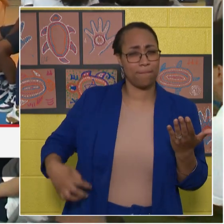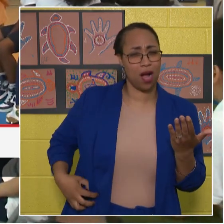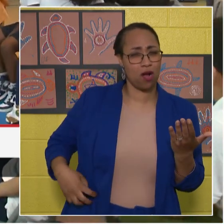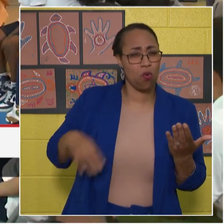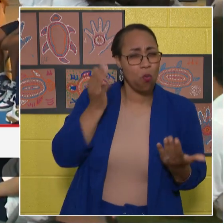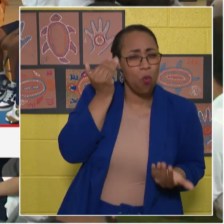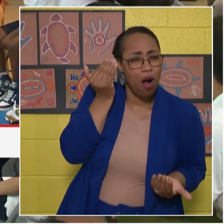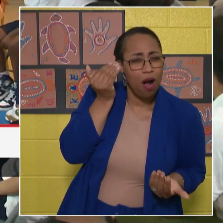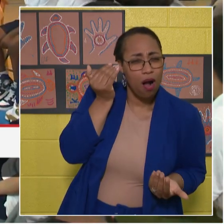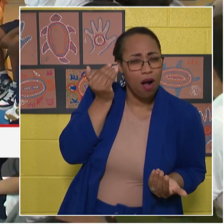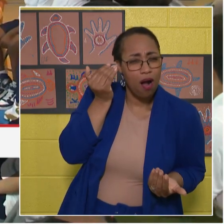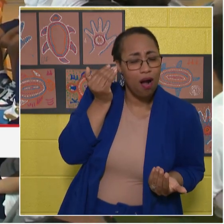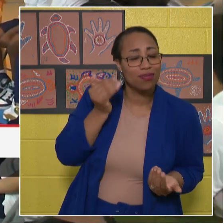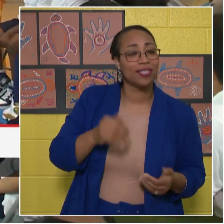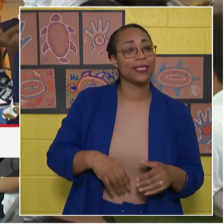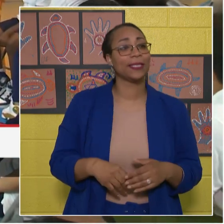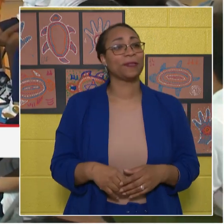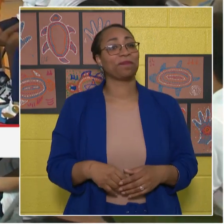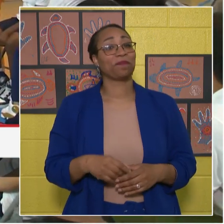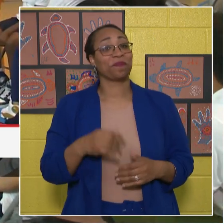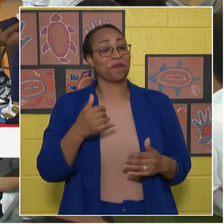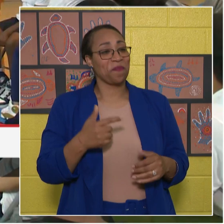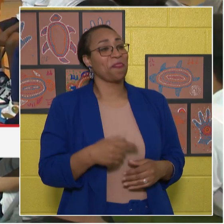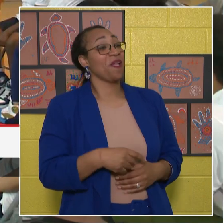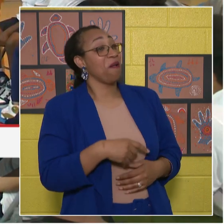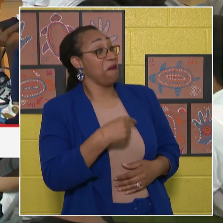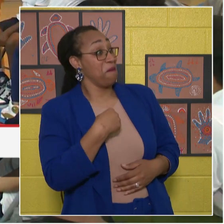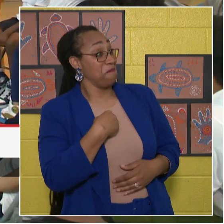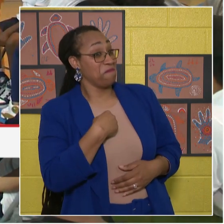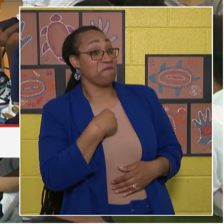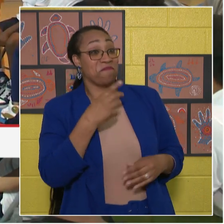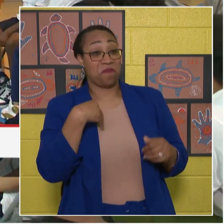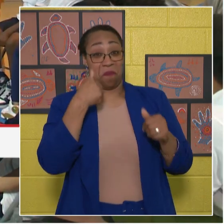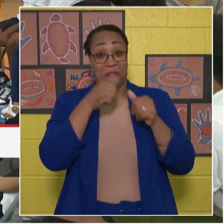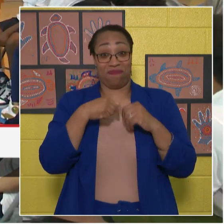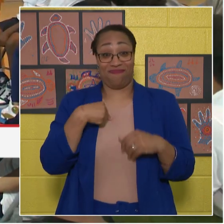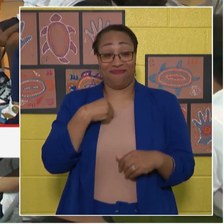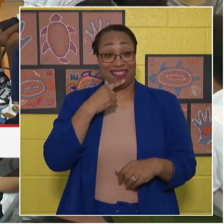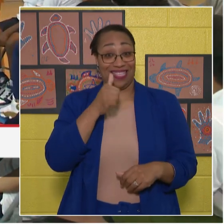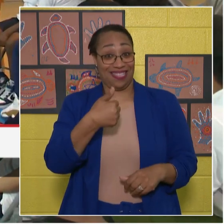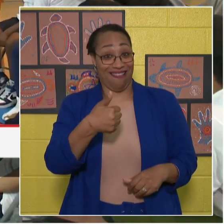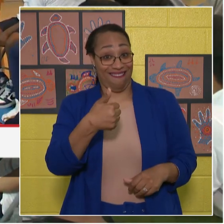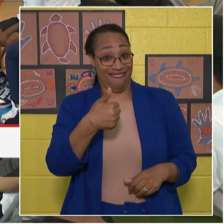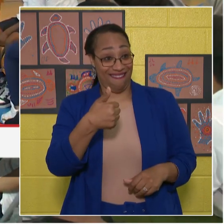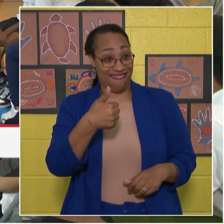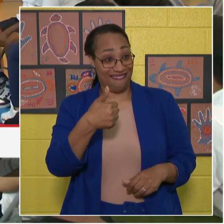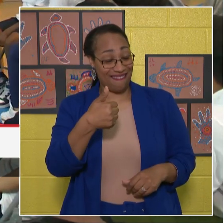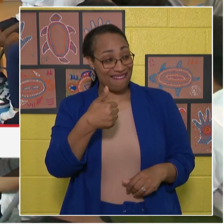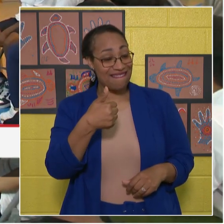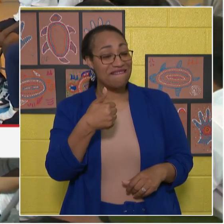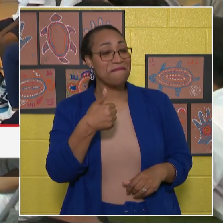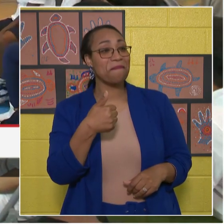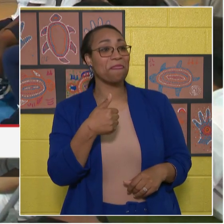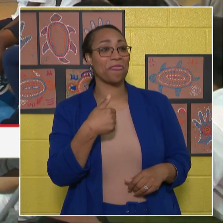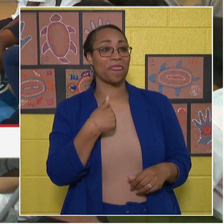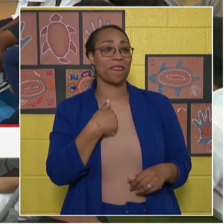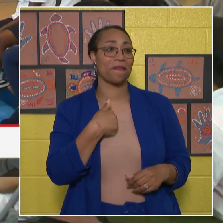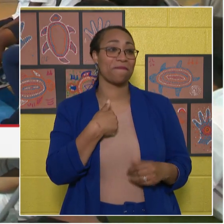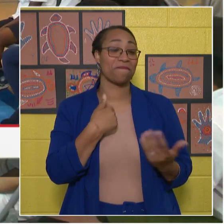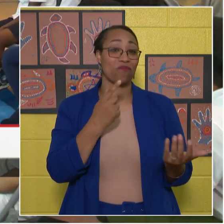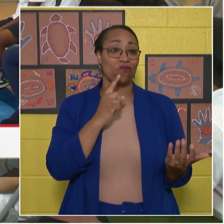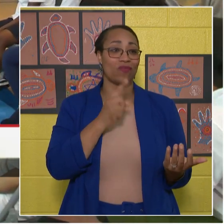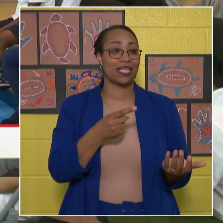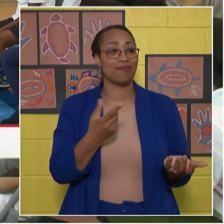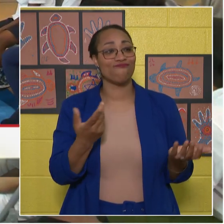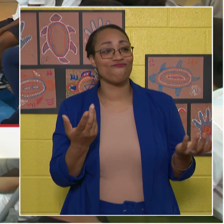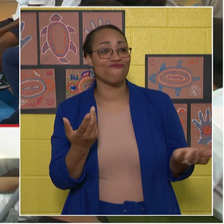know that when I was your age, I wasn't as fortunate as Dr. Reed. I went all the way through high school. I really went all the